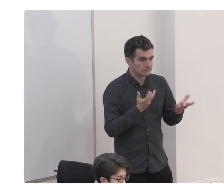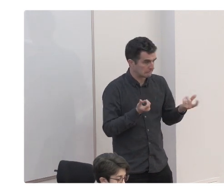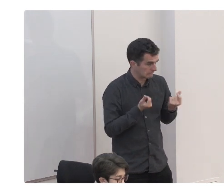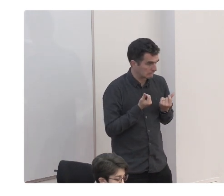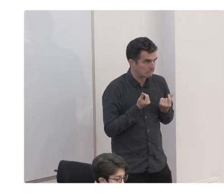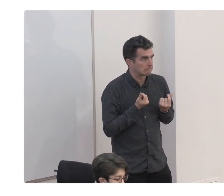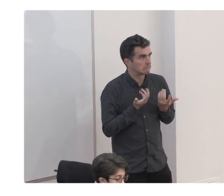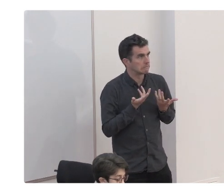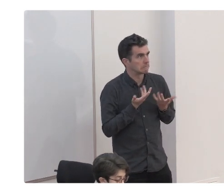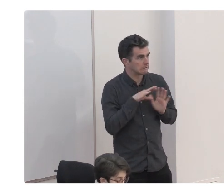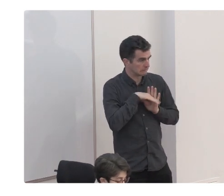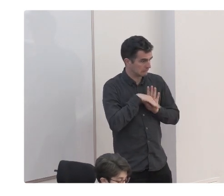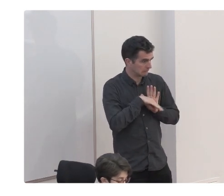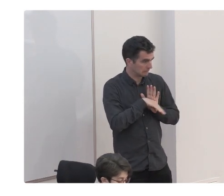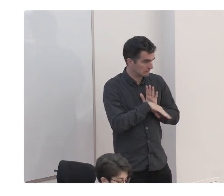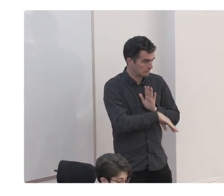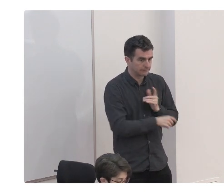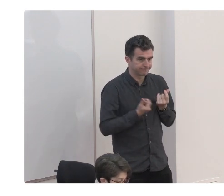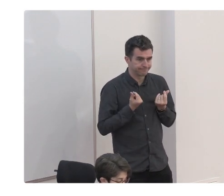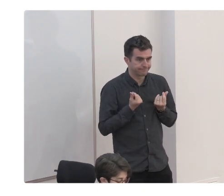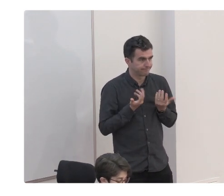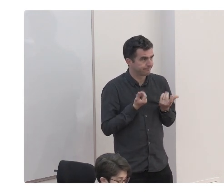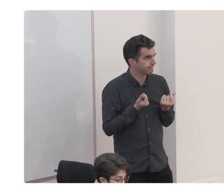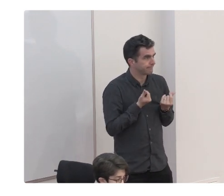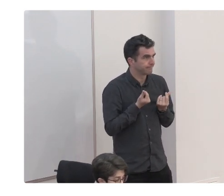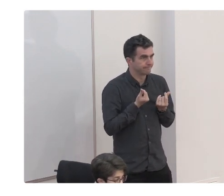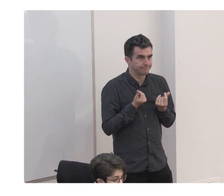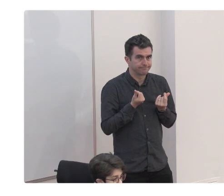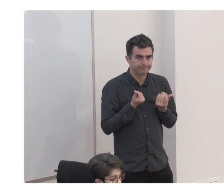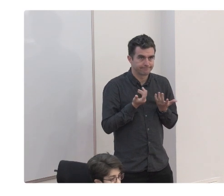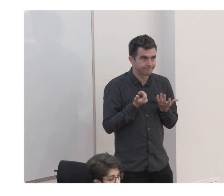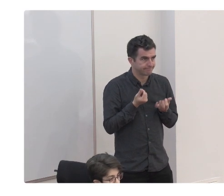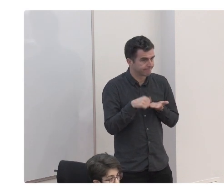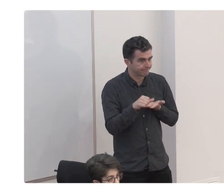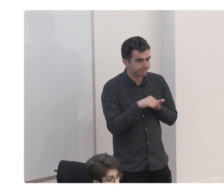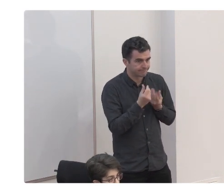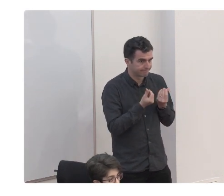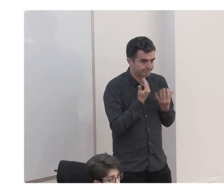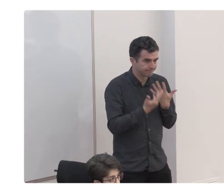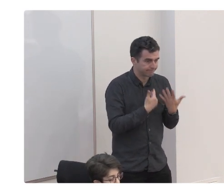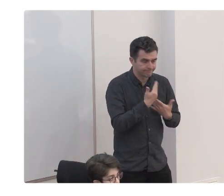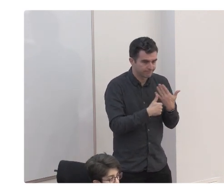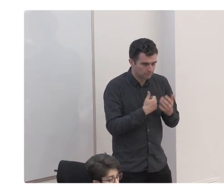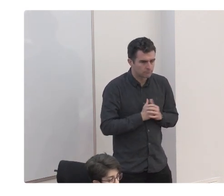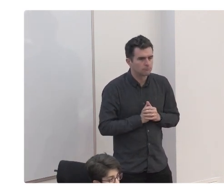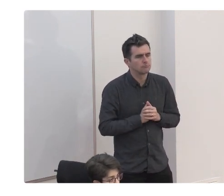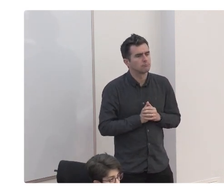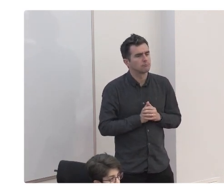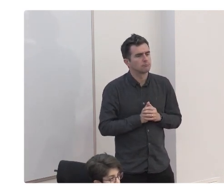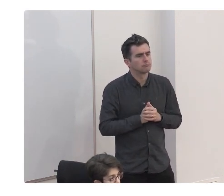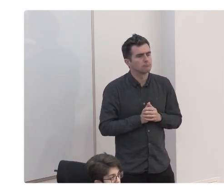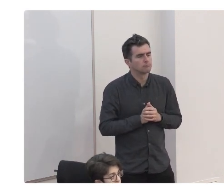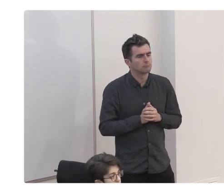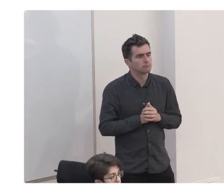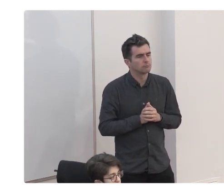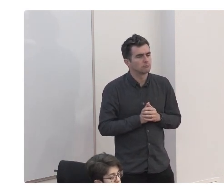our doctors and professional people and experts immigrated from the country. And the other side, we have the medicine